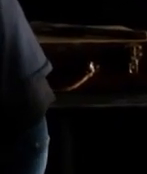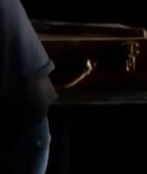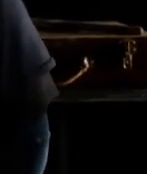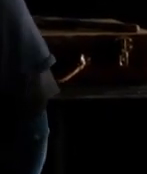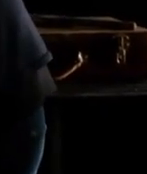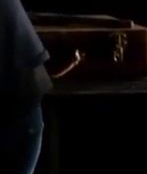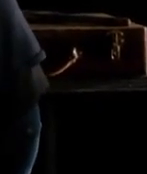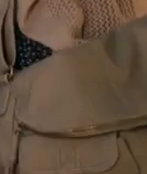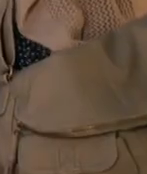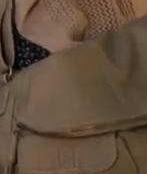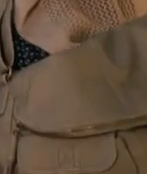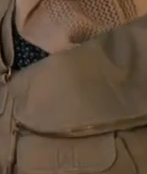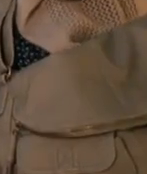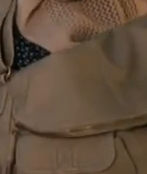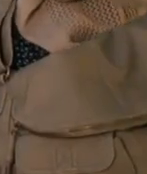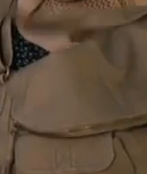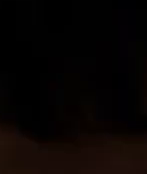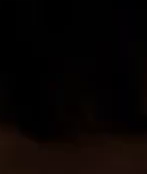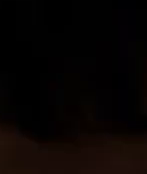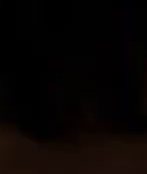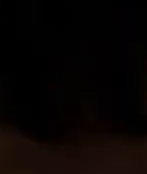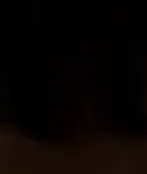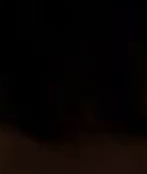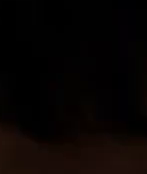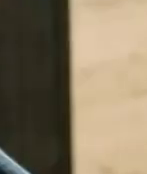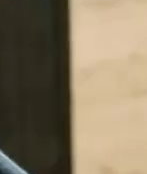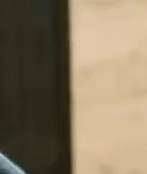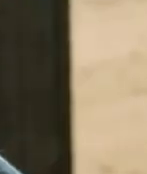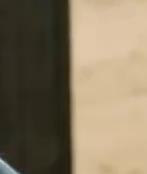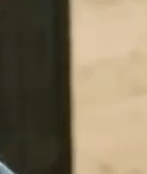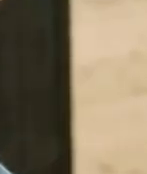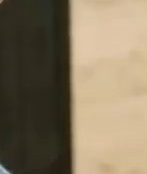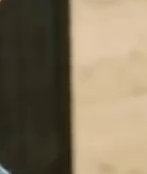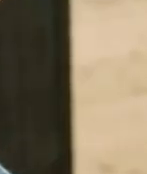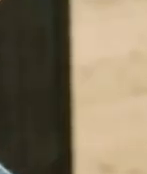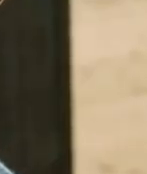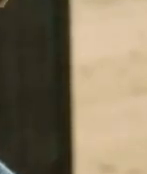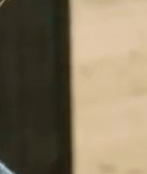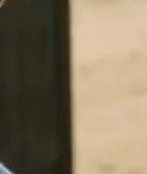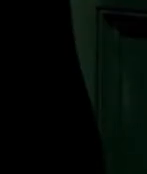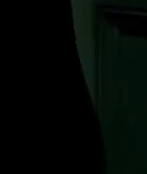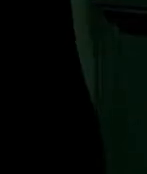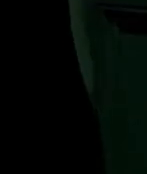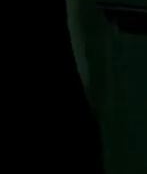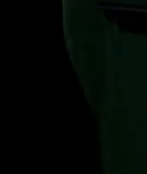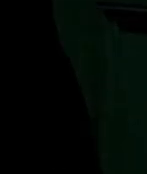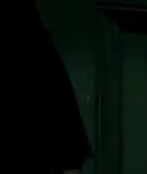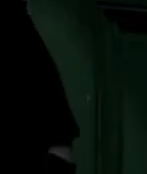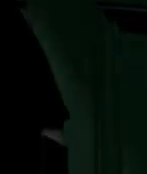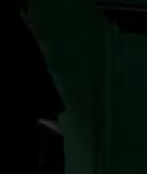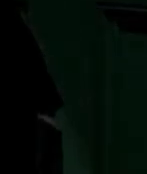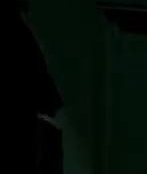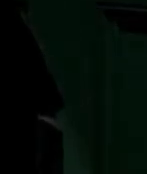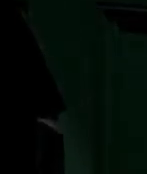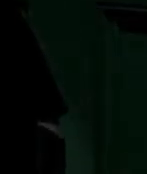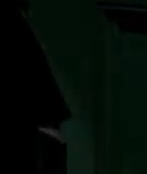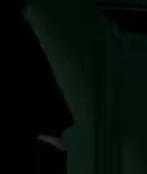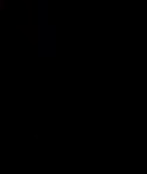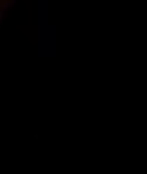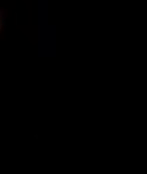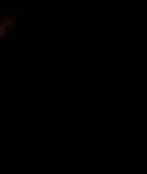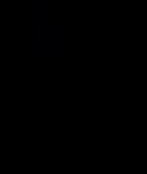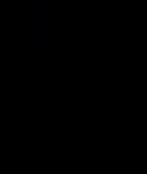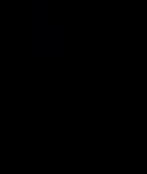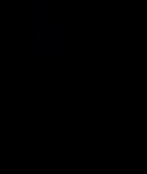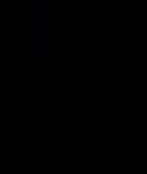momento decisivo en su vida para poder disfrutar de su familia en El Gran Impostor. Old school con man, pickpocket, petty